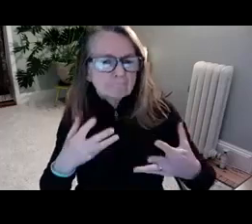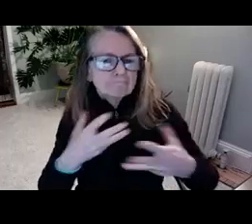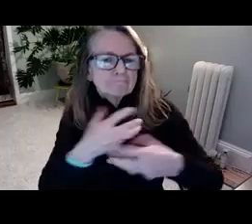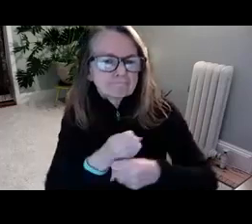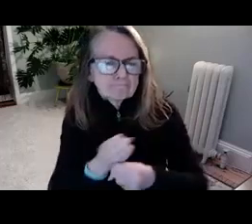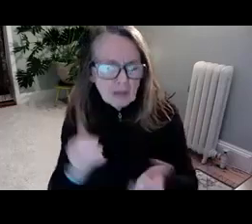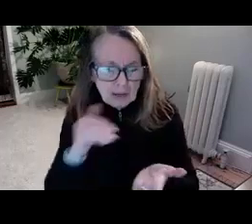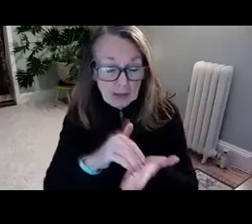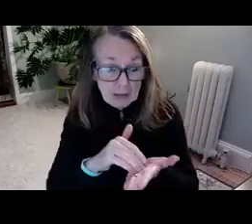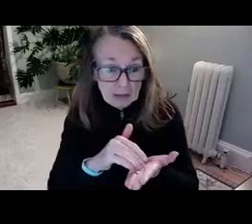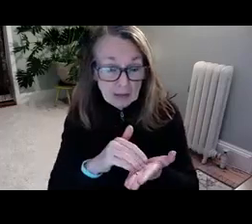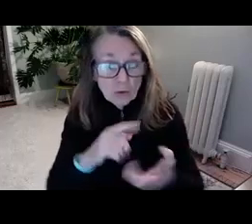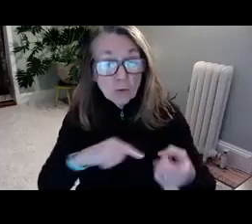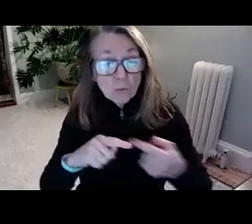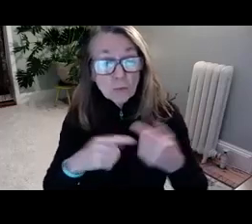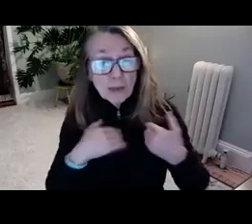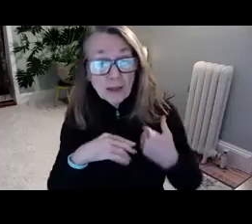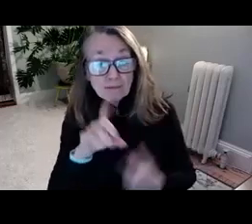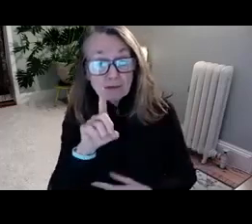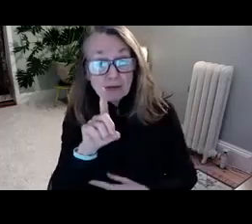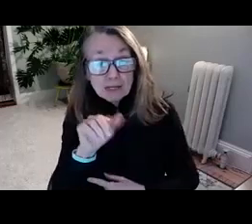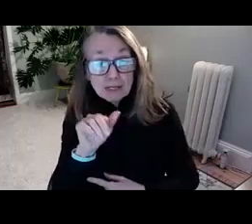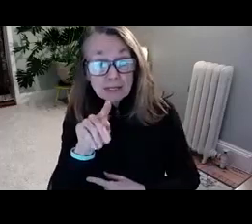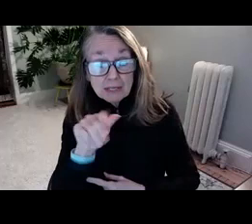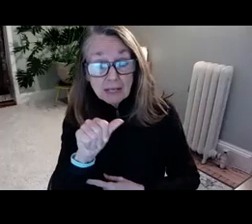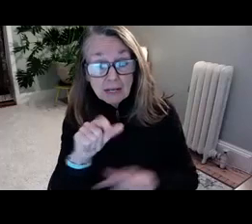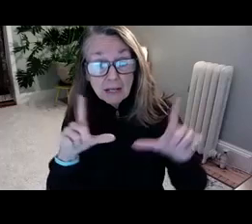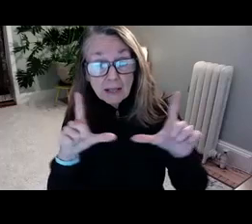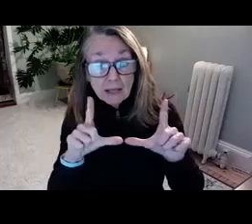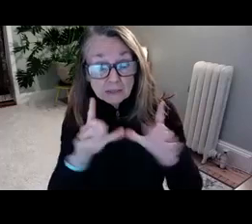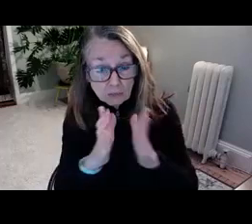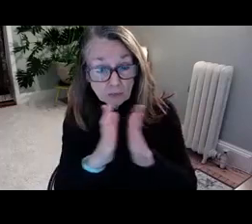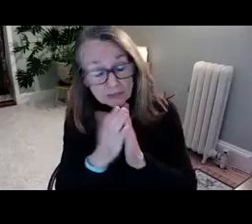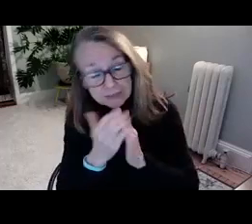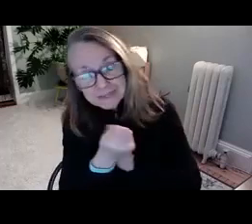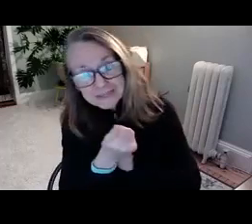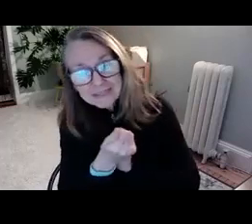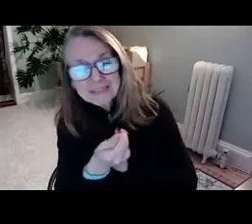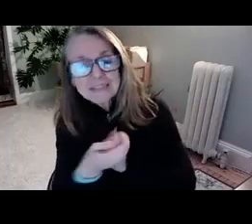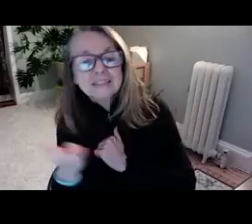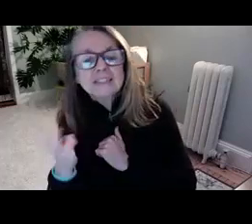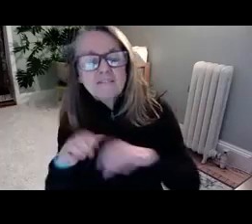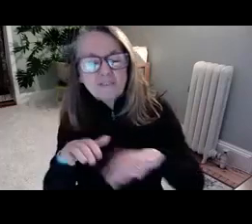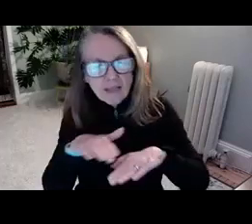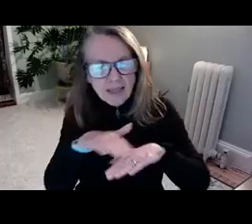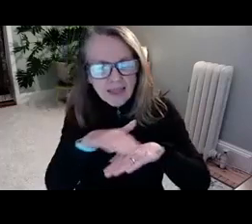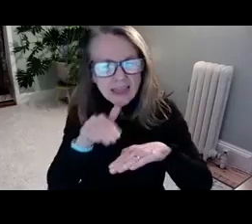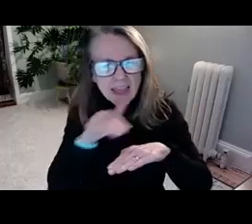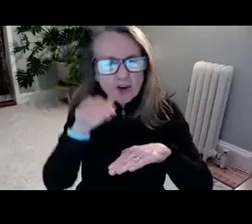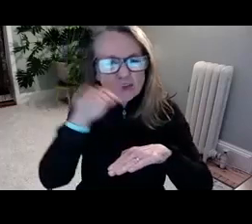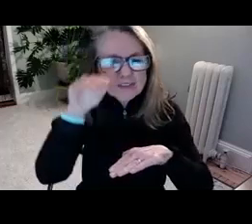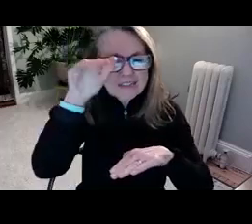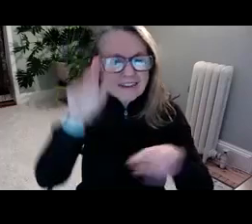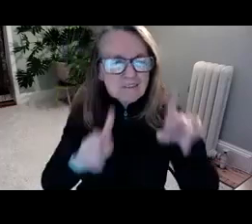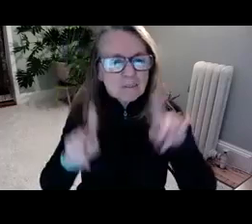that when we have a data license request, there are several layers of folks who will engage in that process.